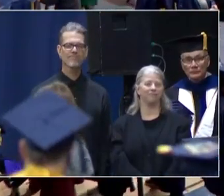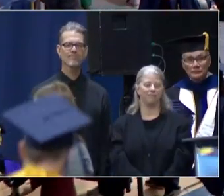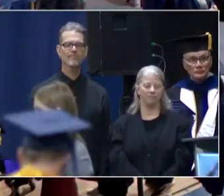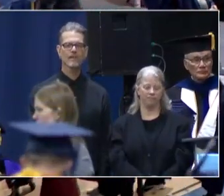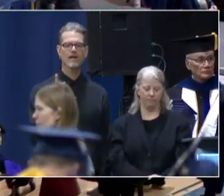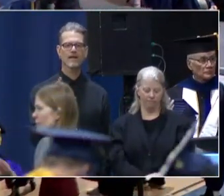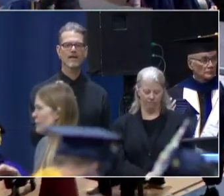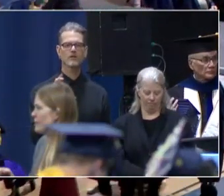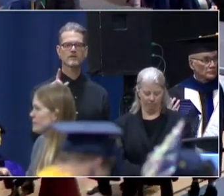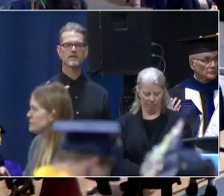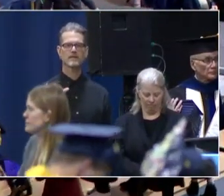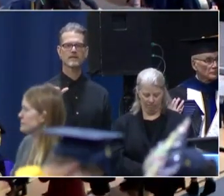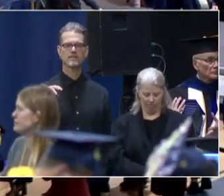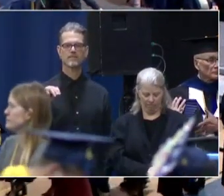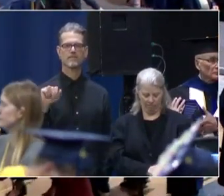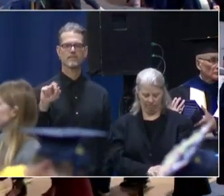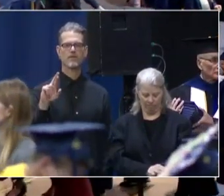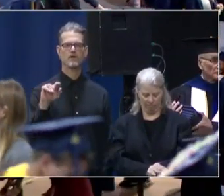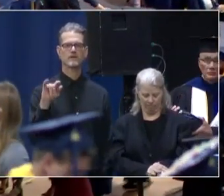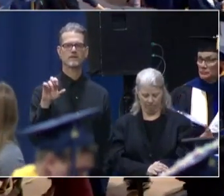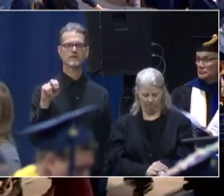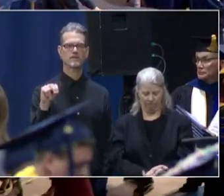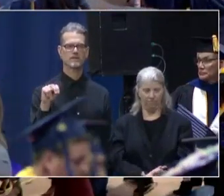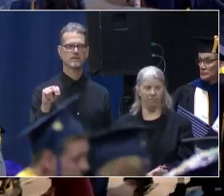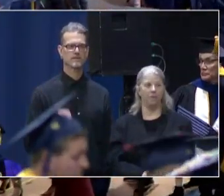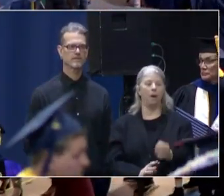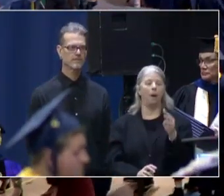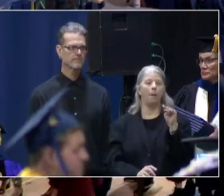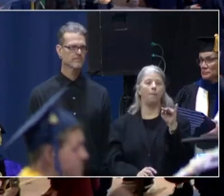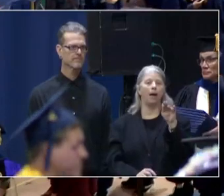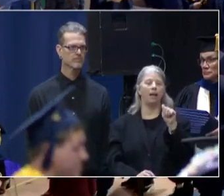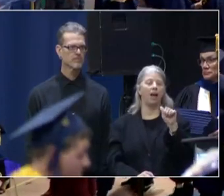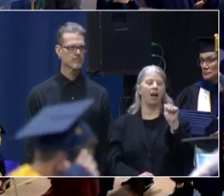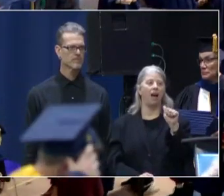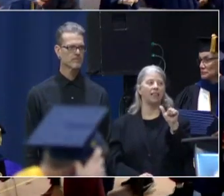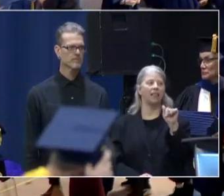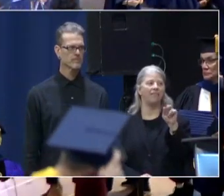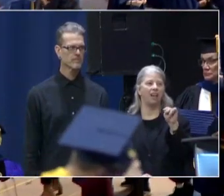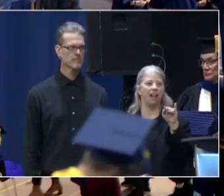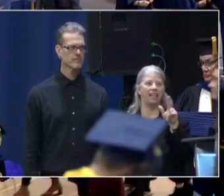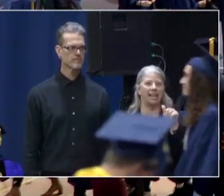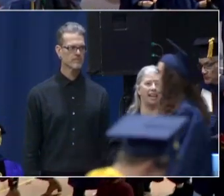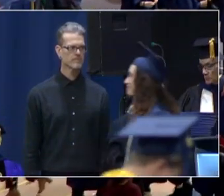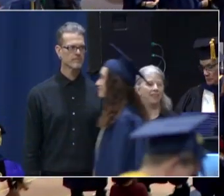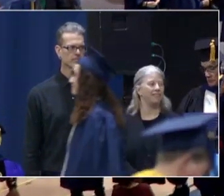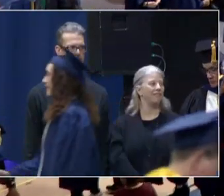Kirsty Martinson. Maya Alawalia.